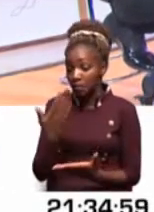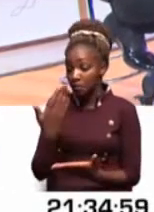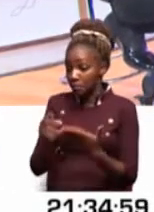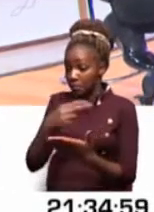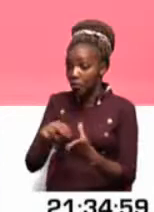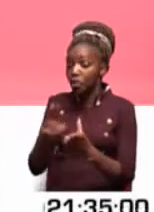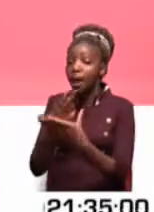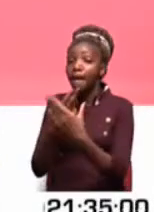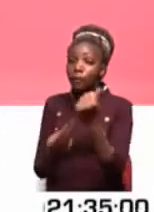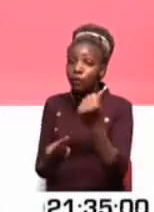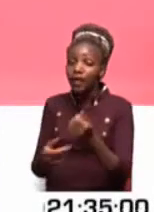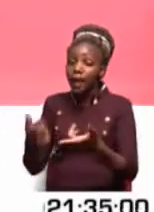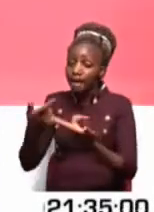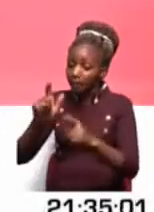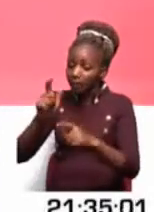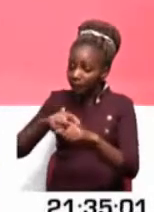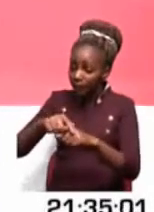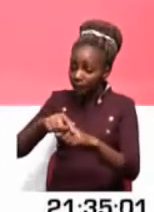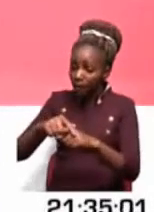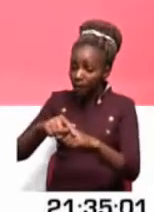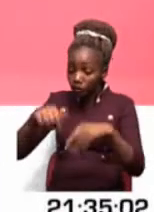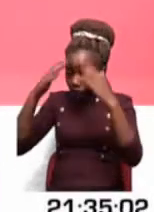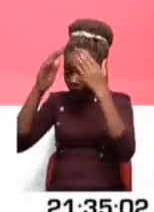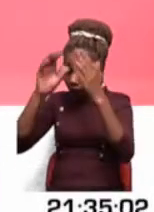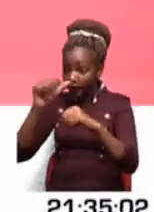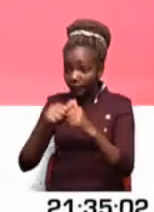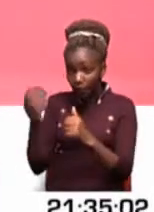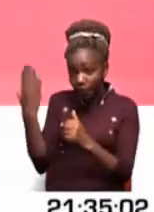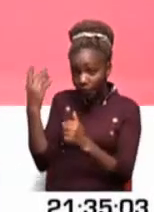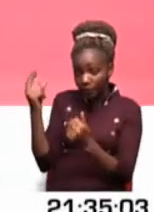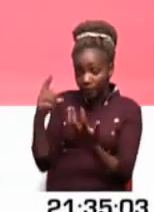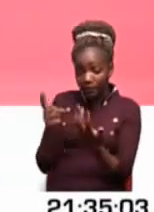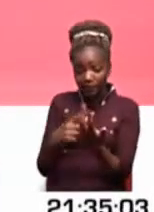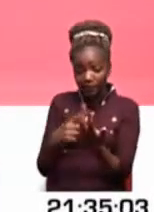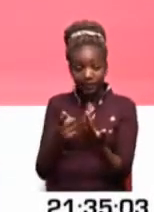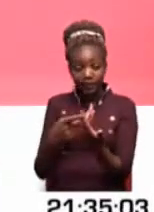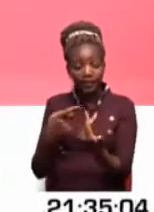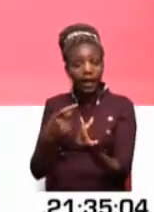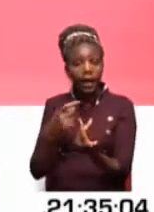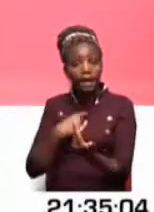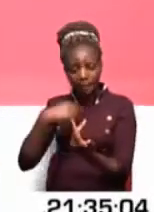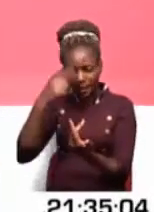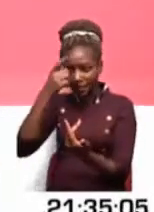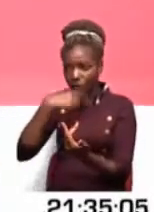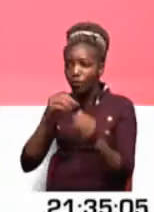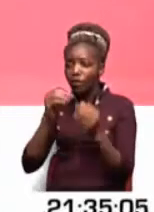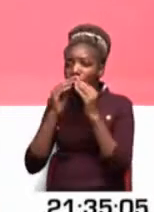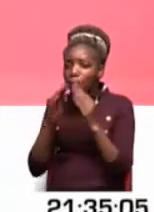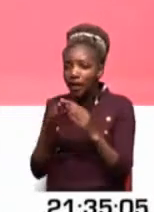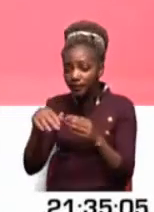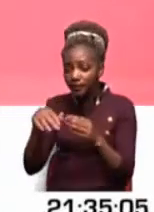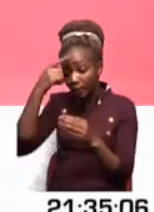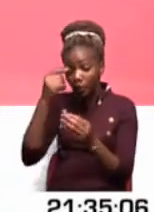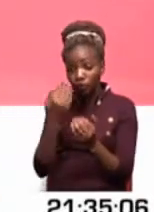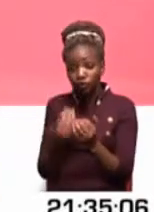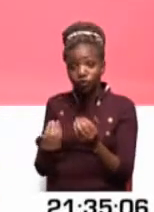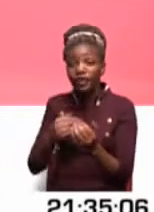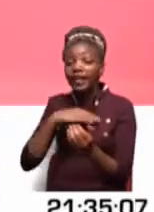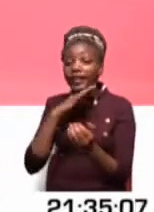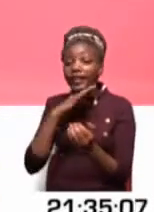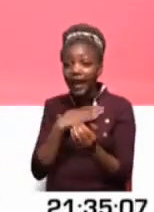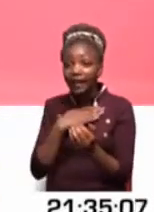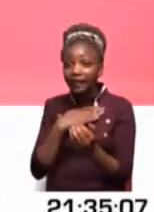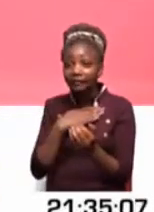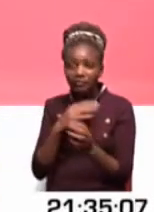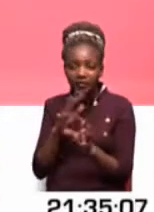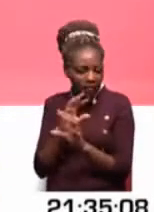back to the statistics that you have just said, I think we should count ourselves blessed that children are not dying as much as they